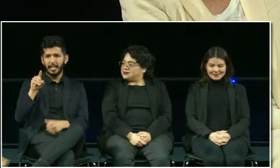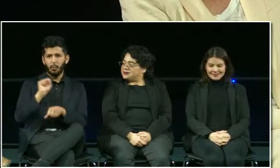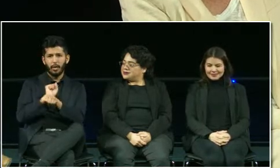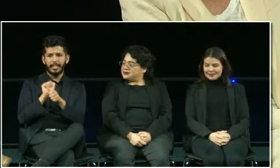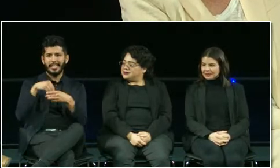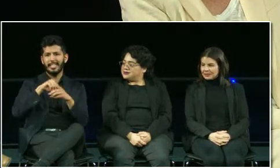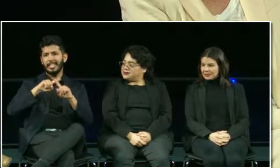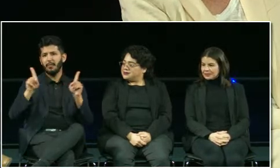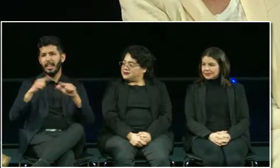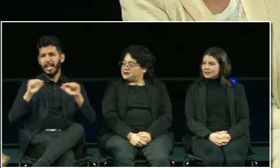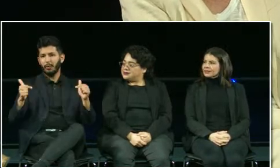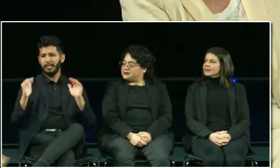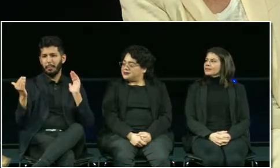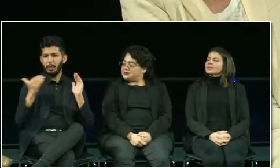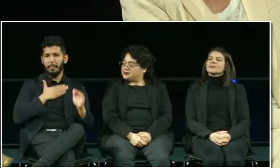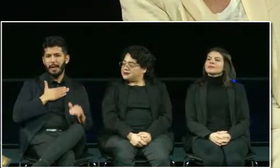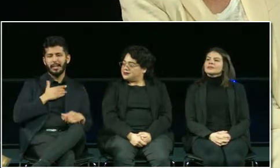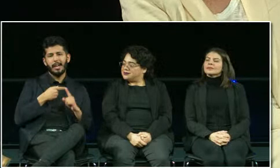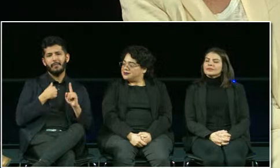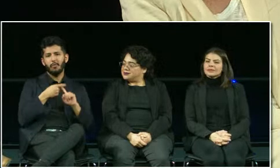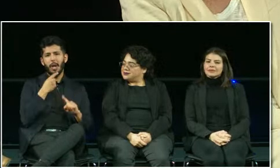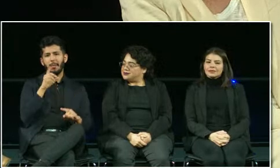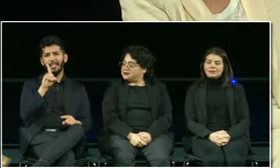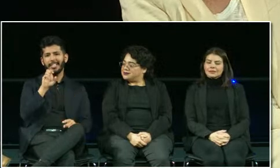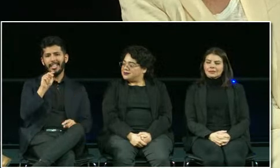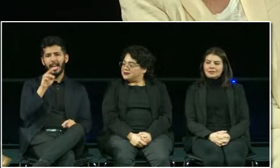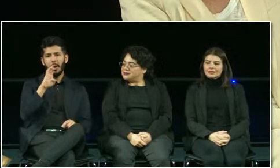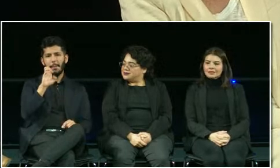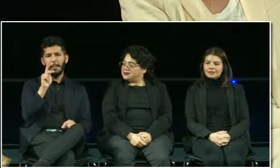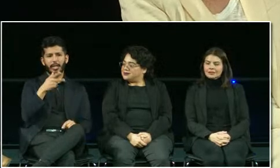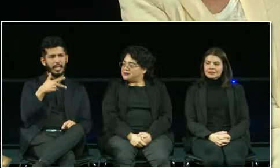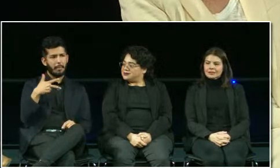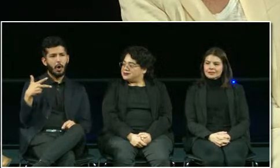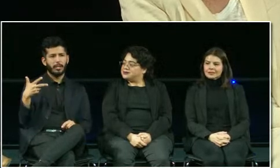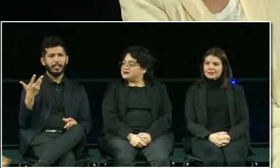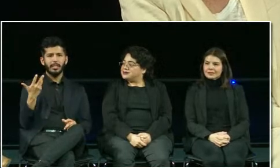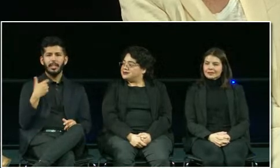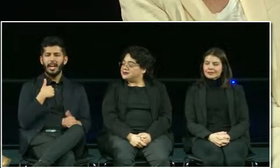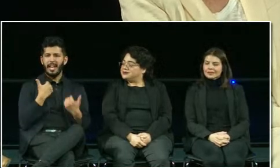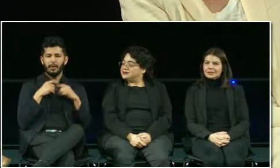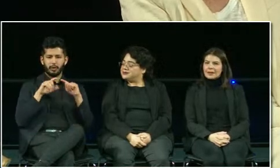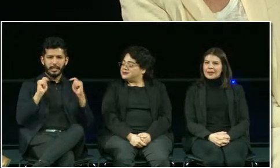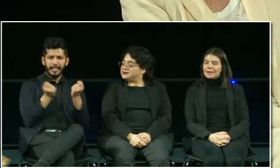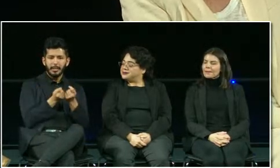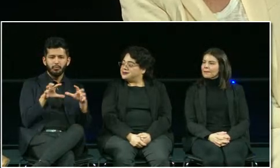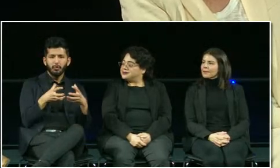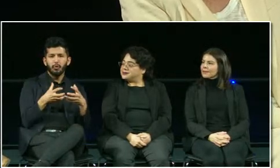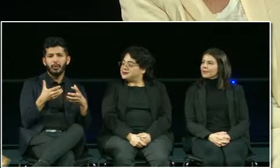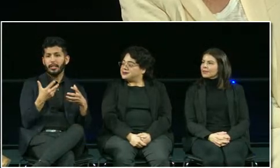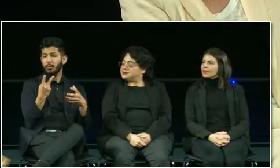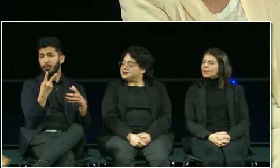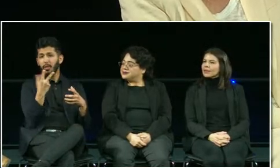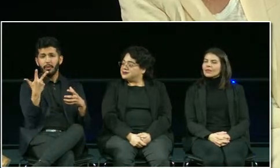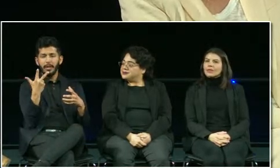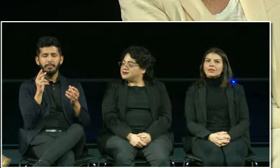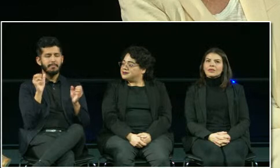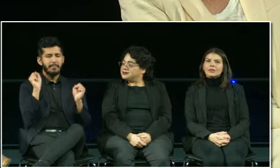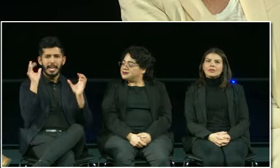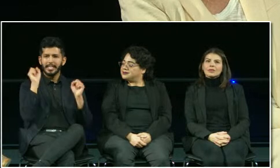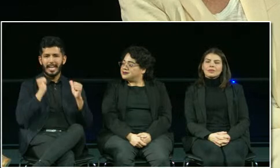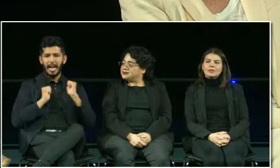Denmark, and we have a whole entire Greenlandic crew here and two or three wonderful actors who were in the film.